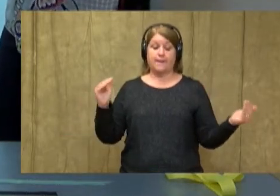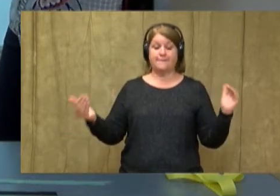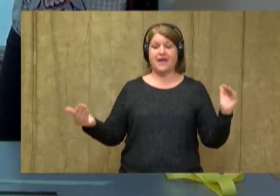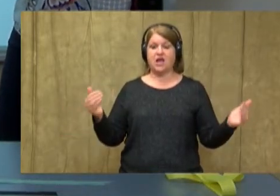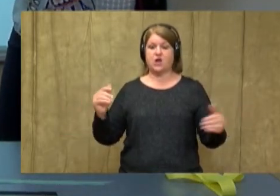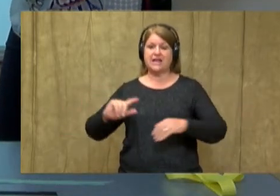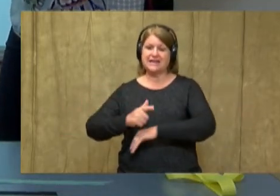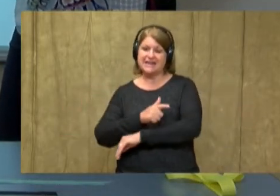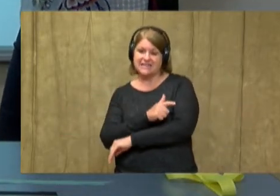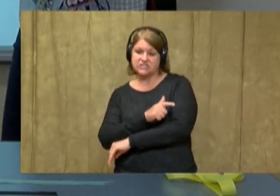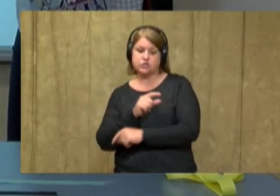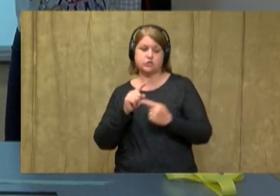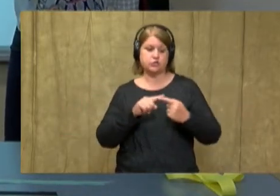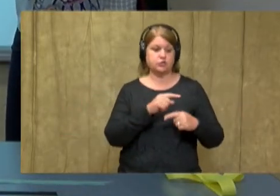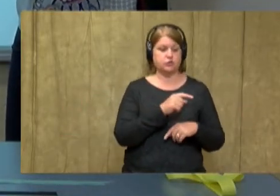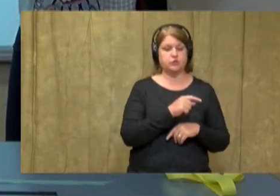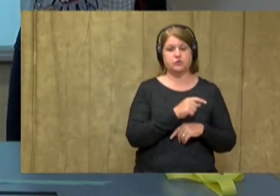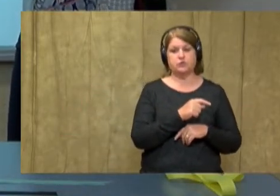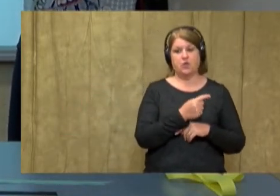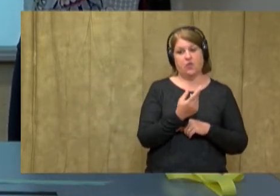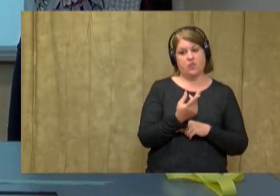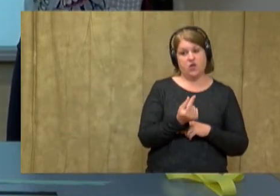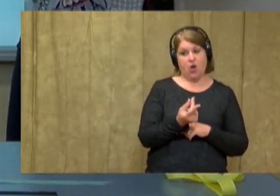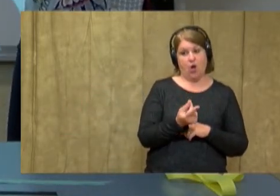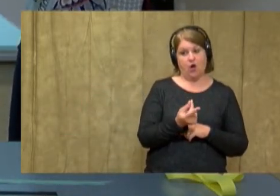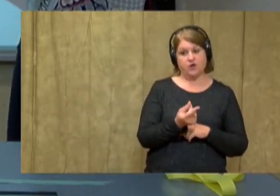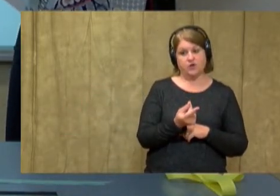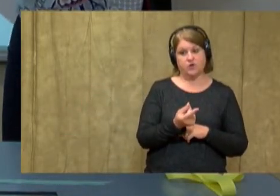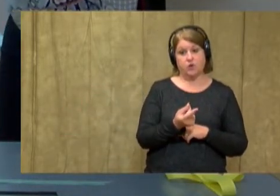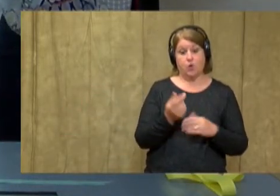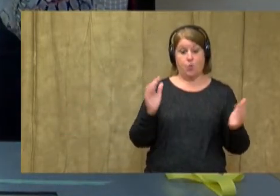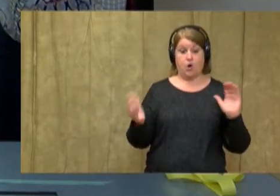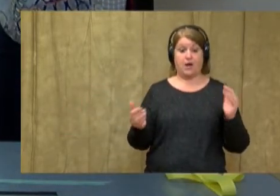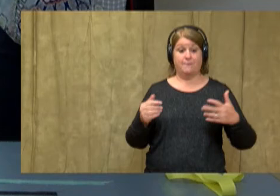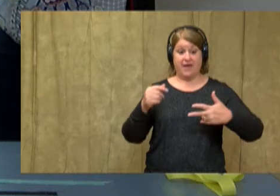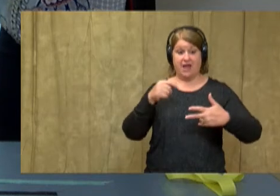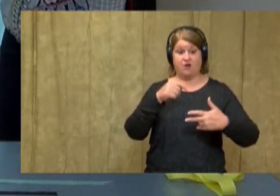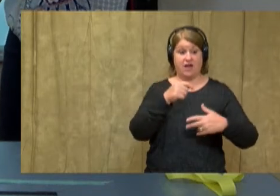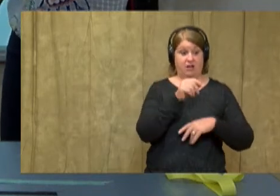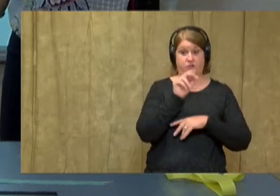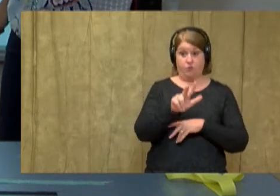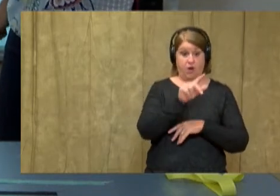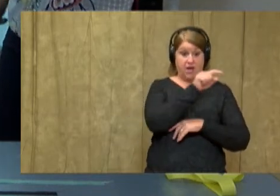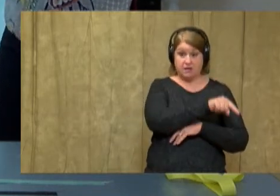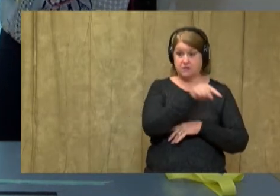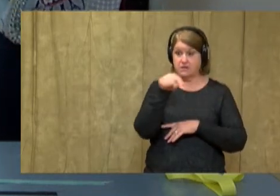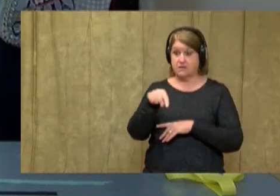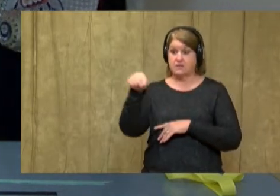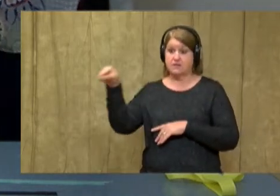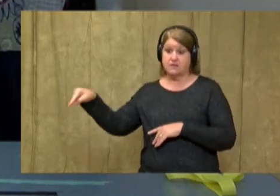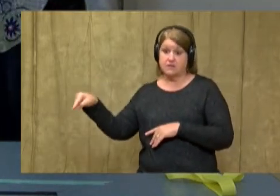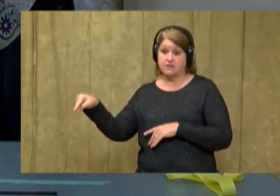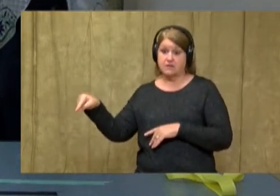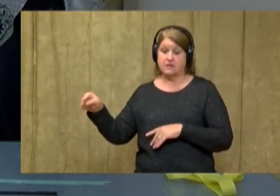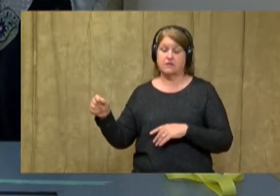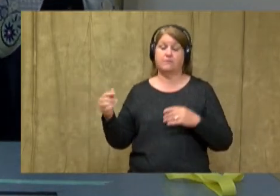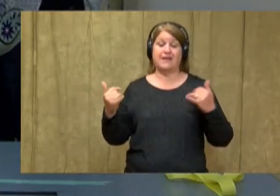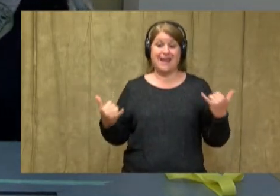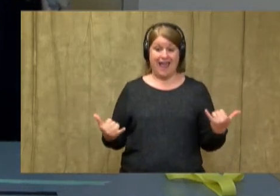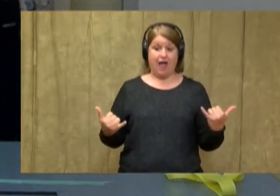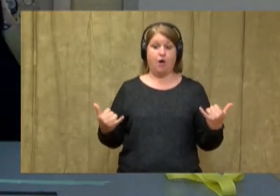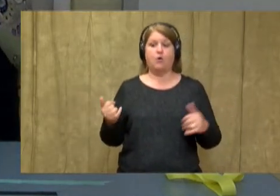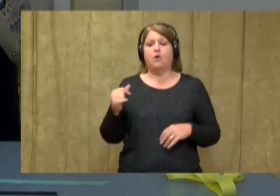dog. We're comparing three objects, but for the fill in the blank, we're only comparing the two. We're comparing the